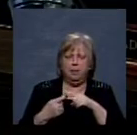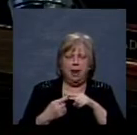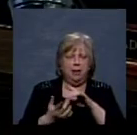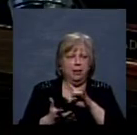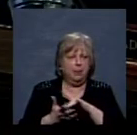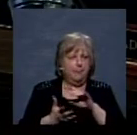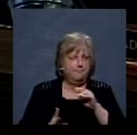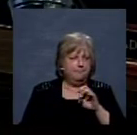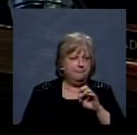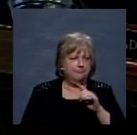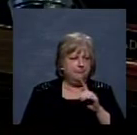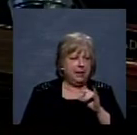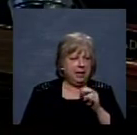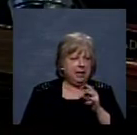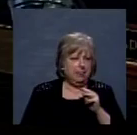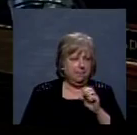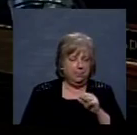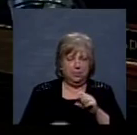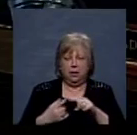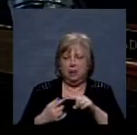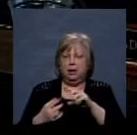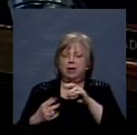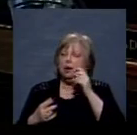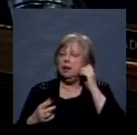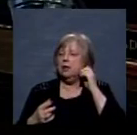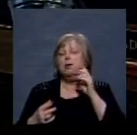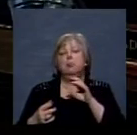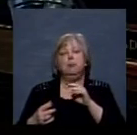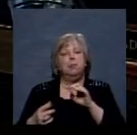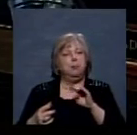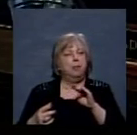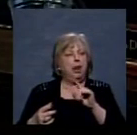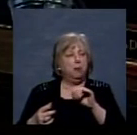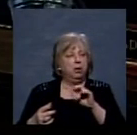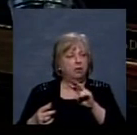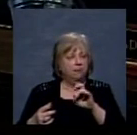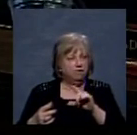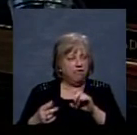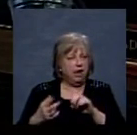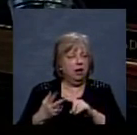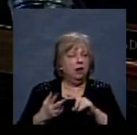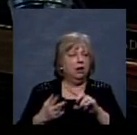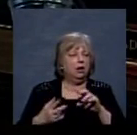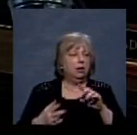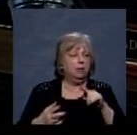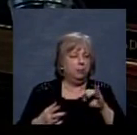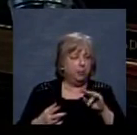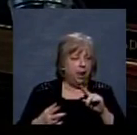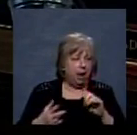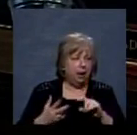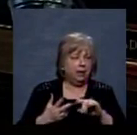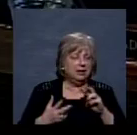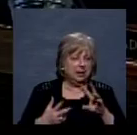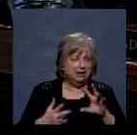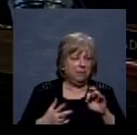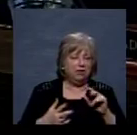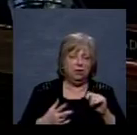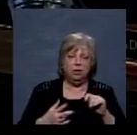which is in Gower Springs and on Mapleville Pike and 65th Street, all of those mediums have got weeds growing up now. Last